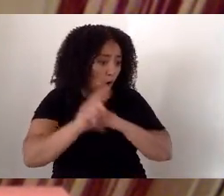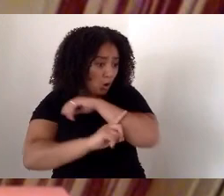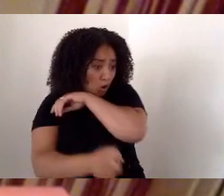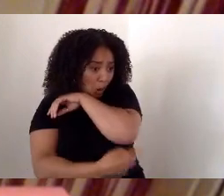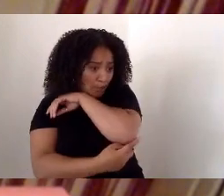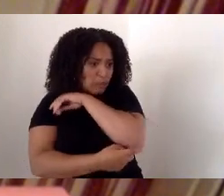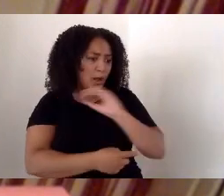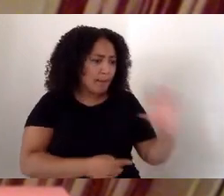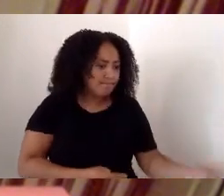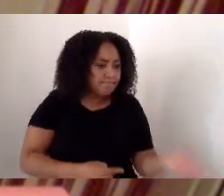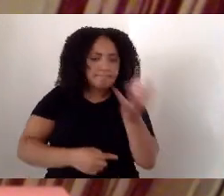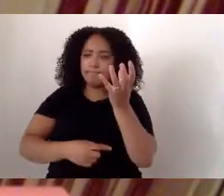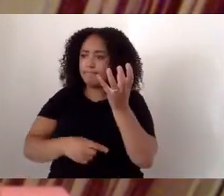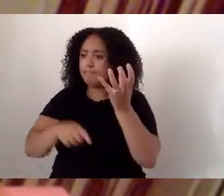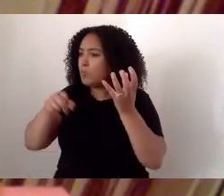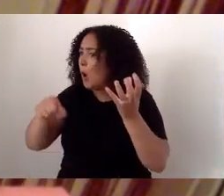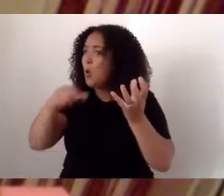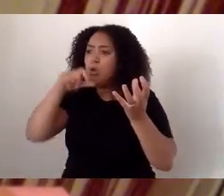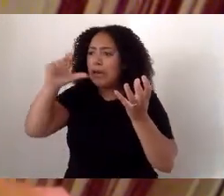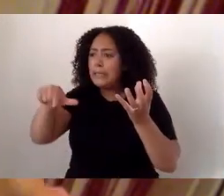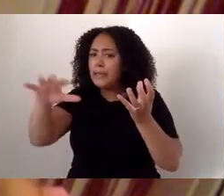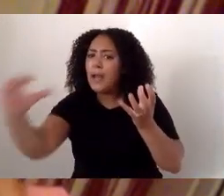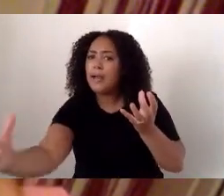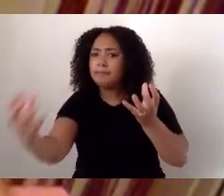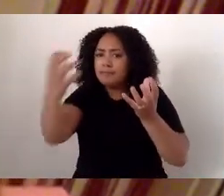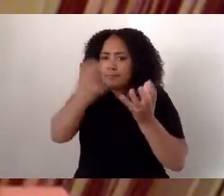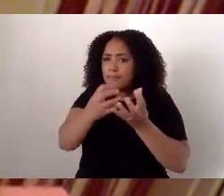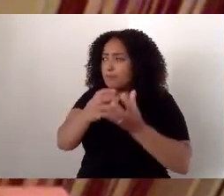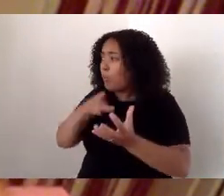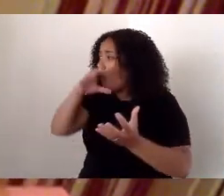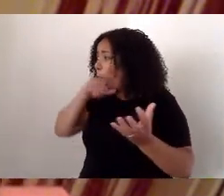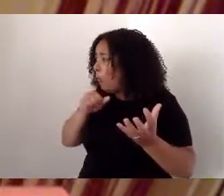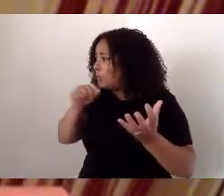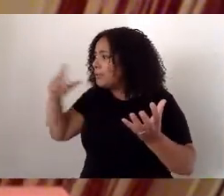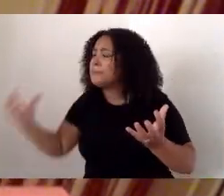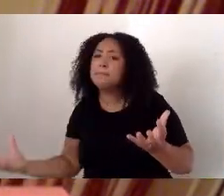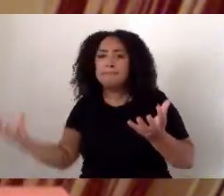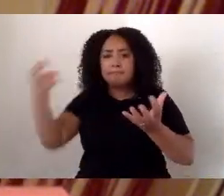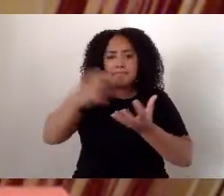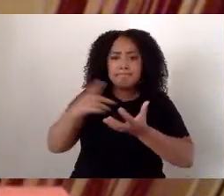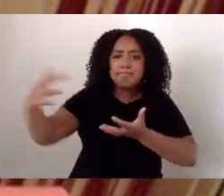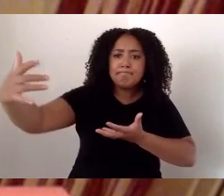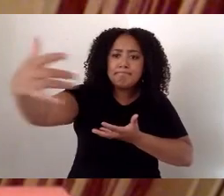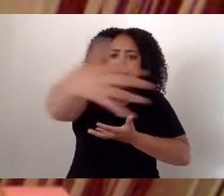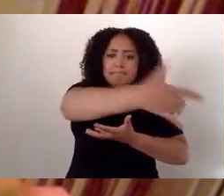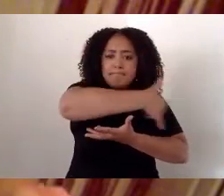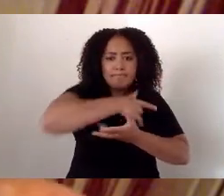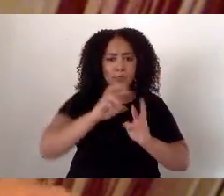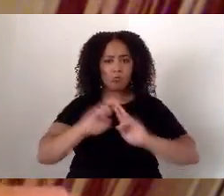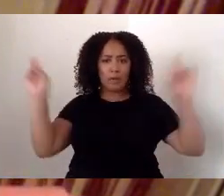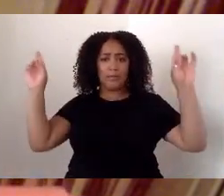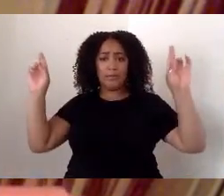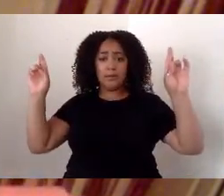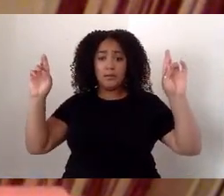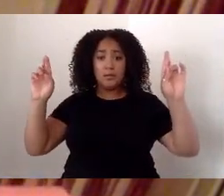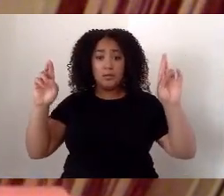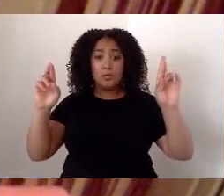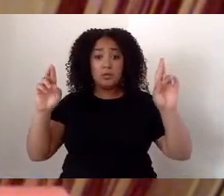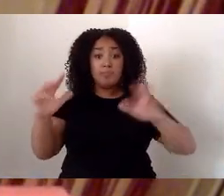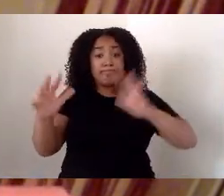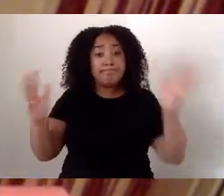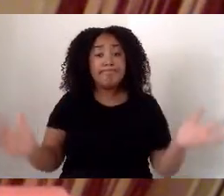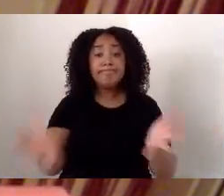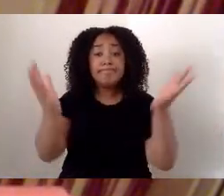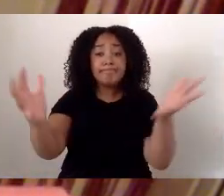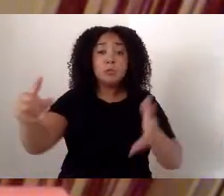was able to make these really fun friends. So I encourage everybody, if you're doing any kind of craft, always